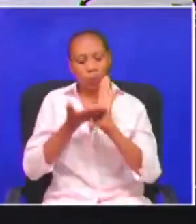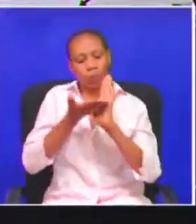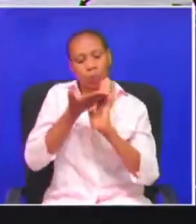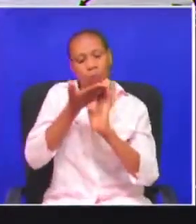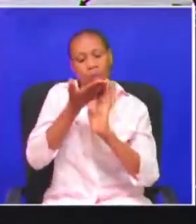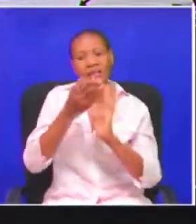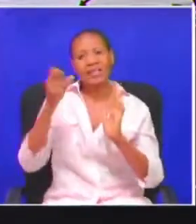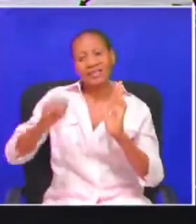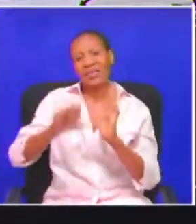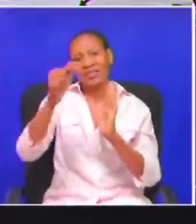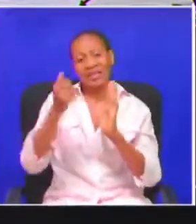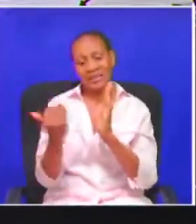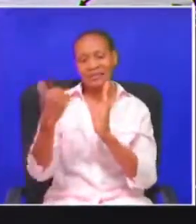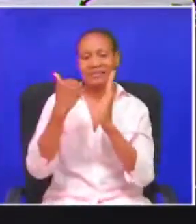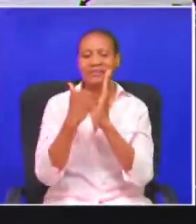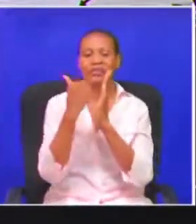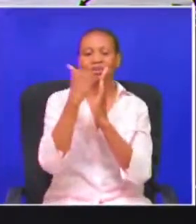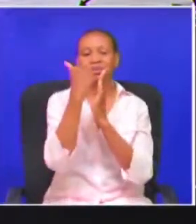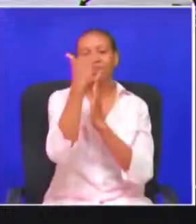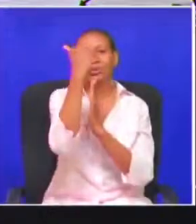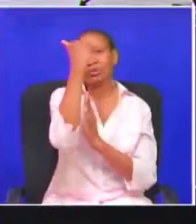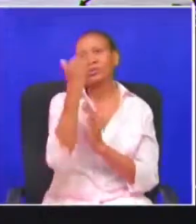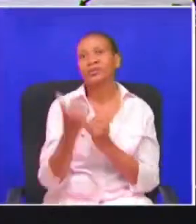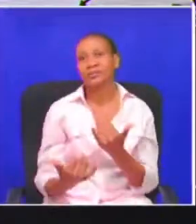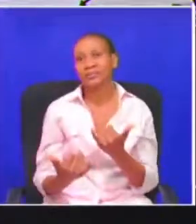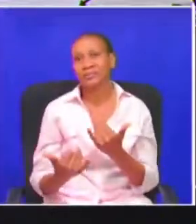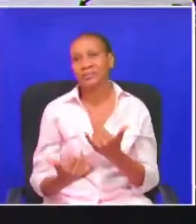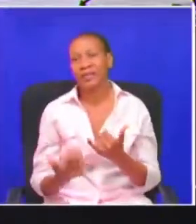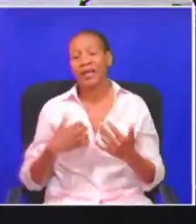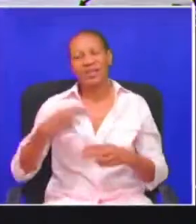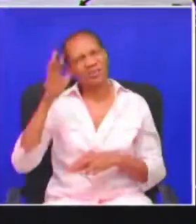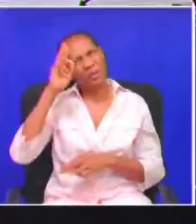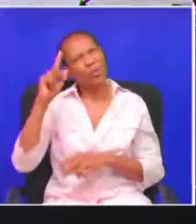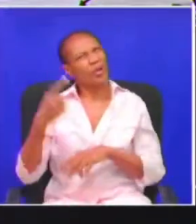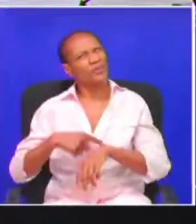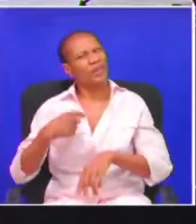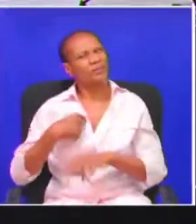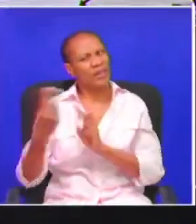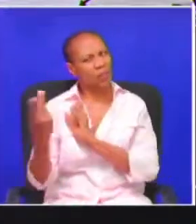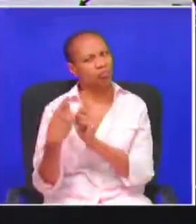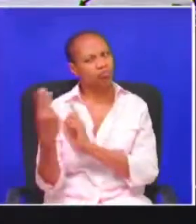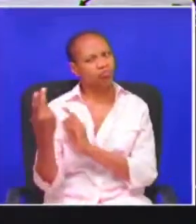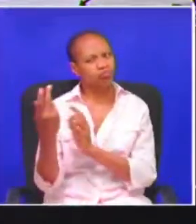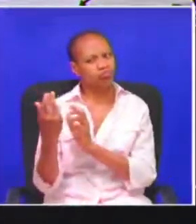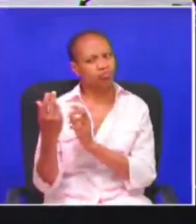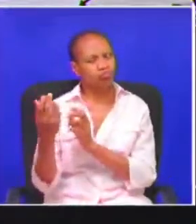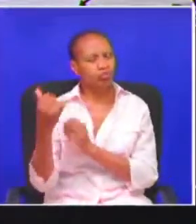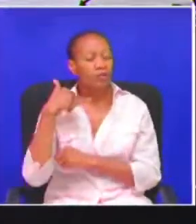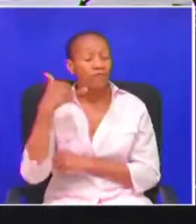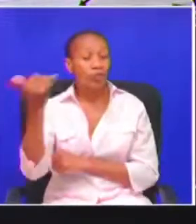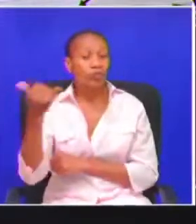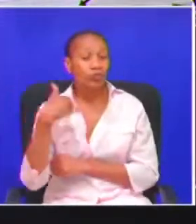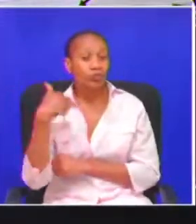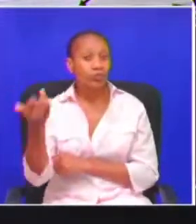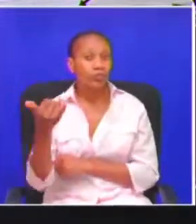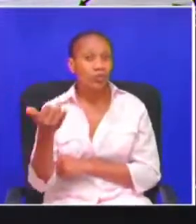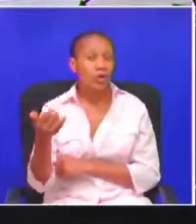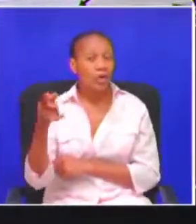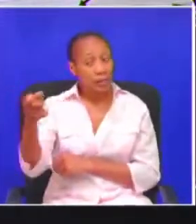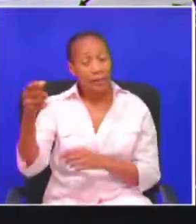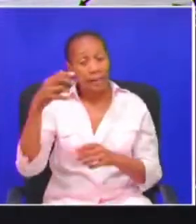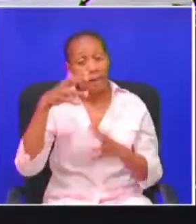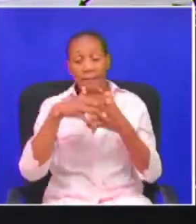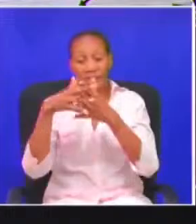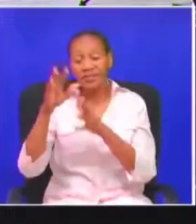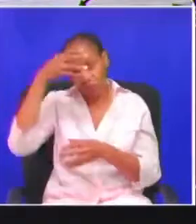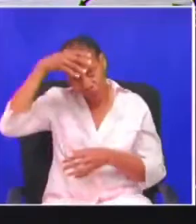had to deal with. I remember once talking to President Trump, and he was saying he's having to deal with 196 countries and